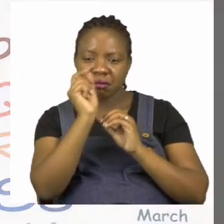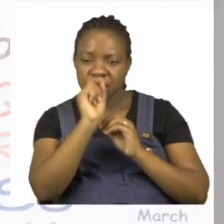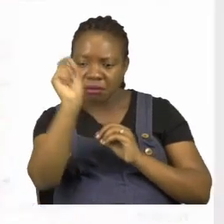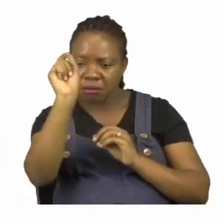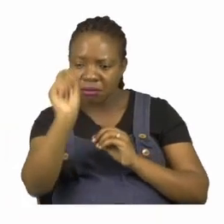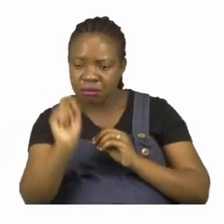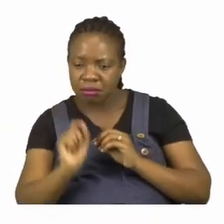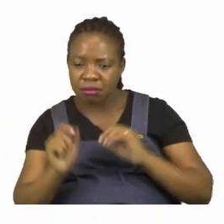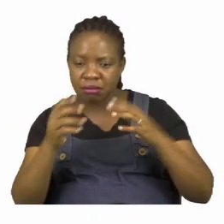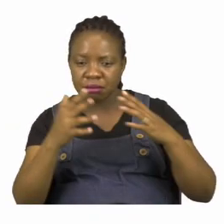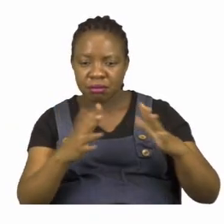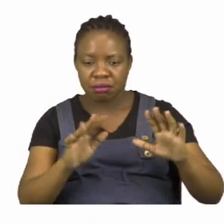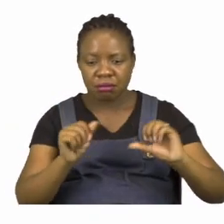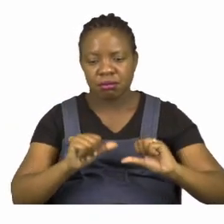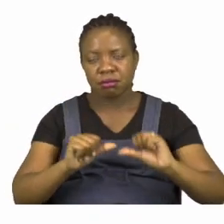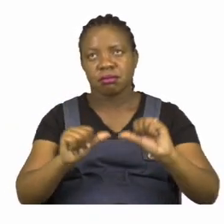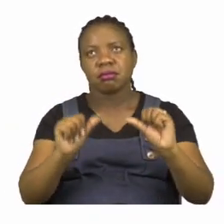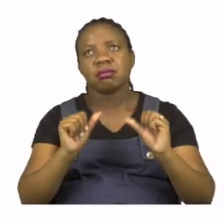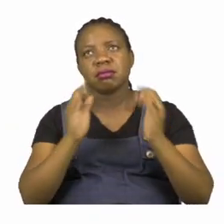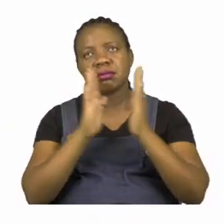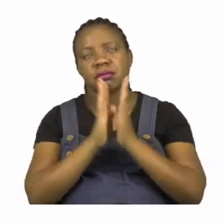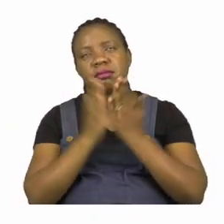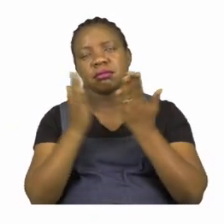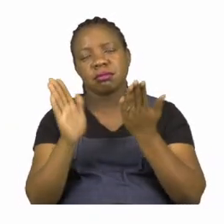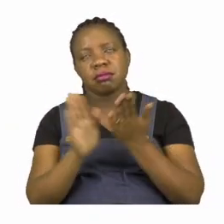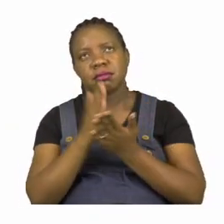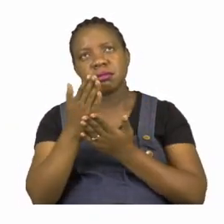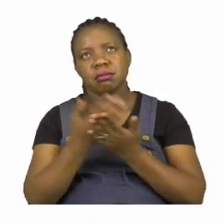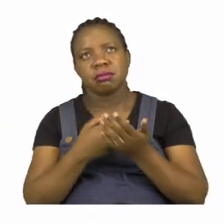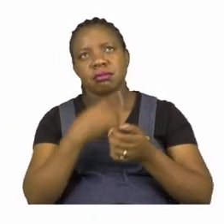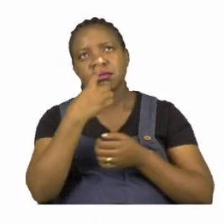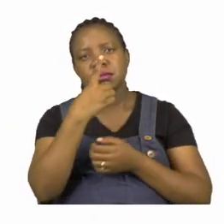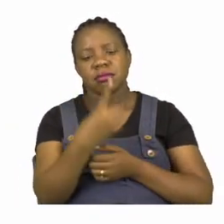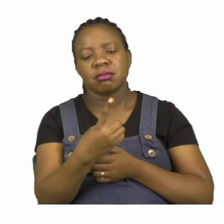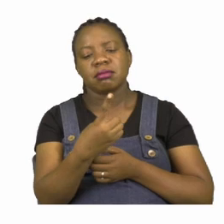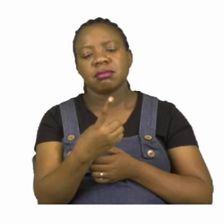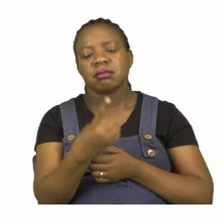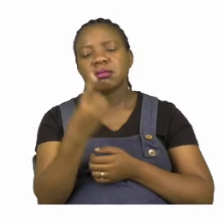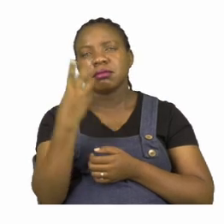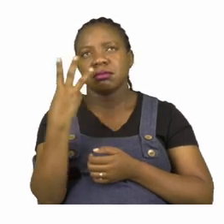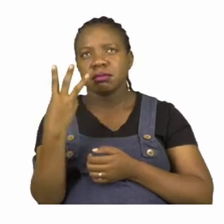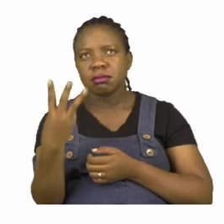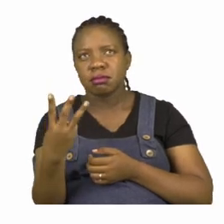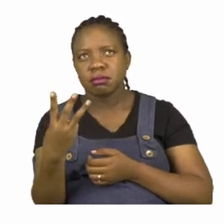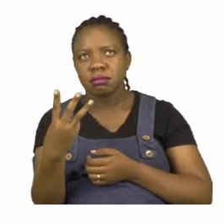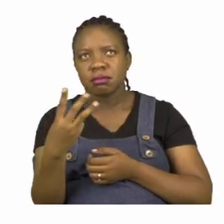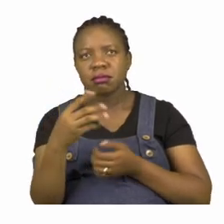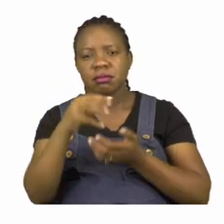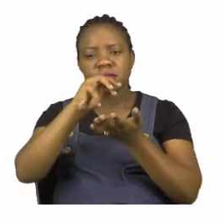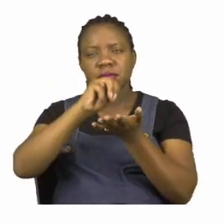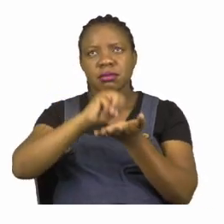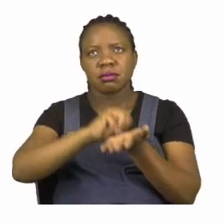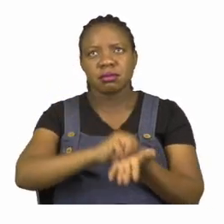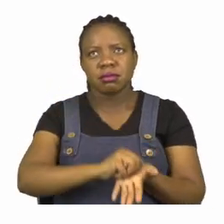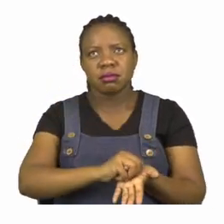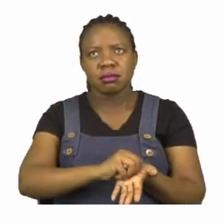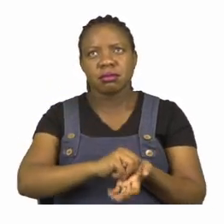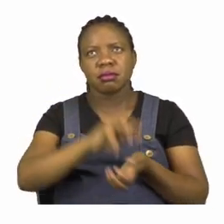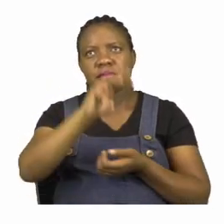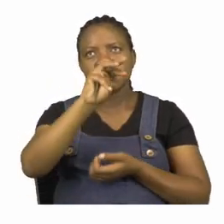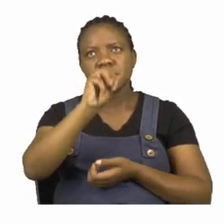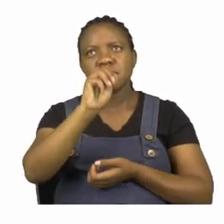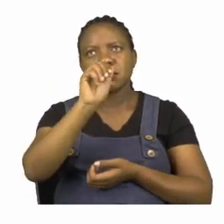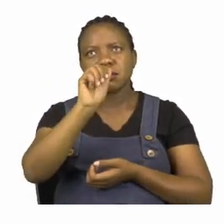13. On page 13, we are going to be doing maths. Now remember, we need to measure